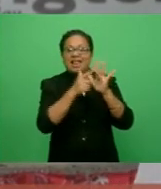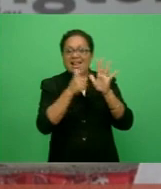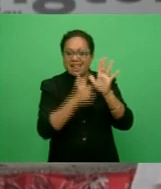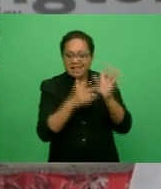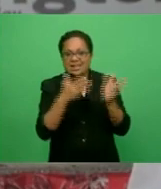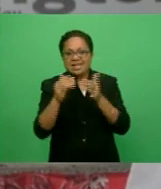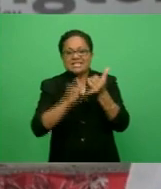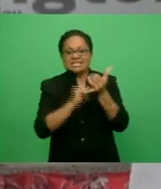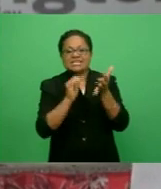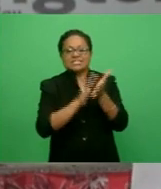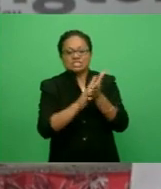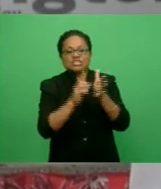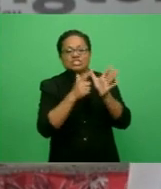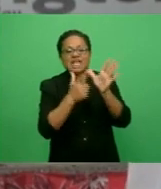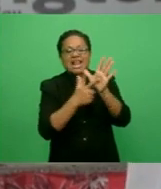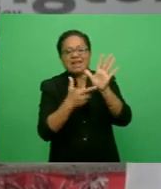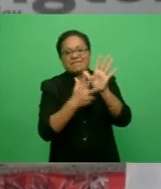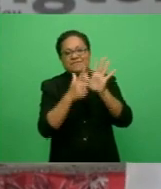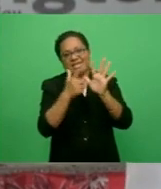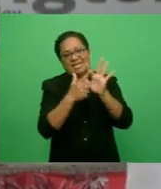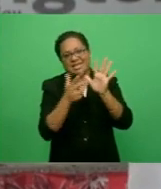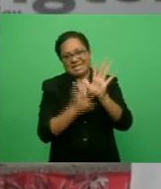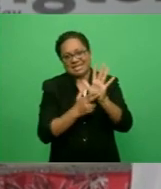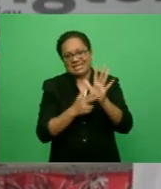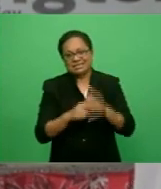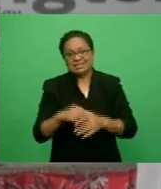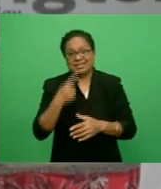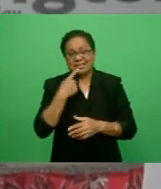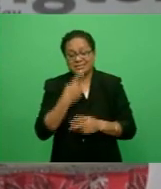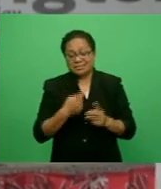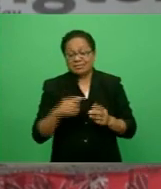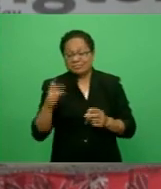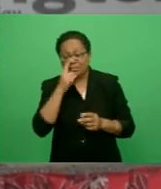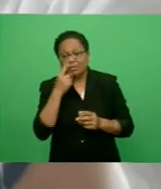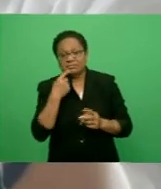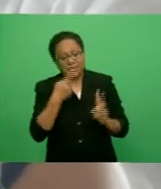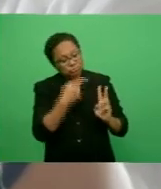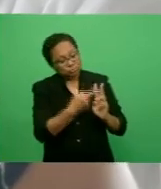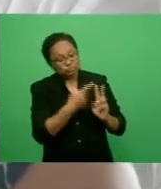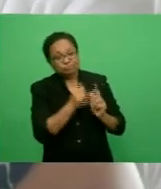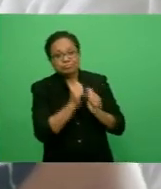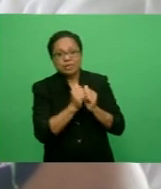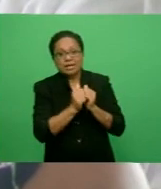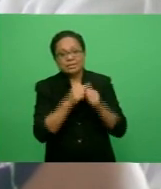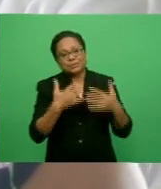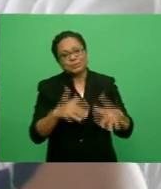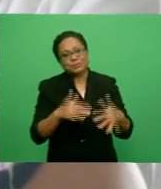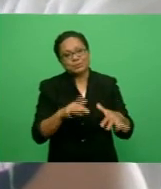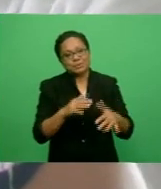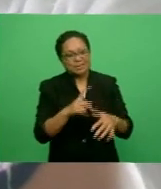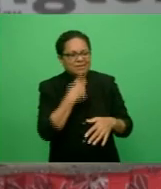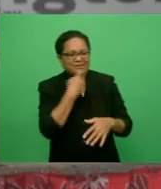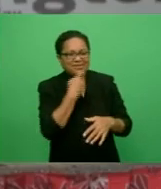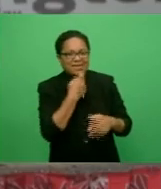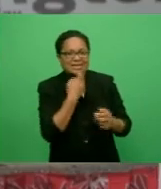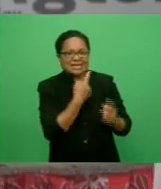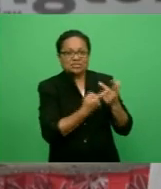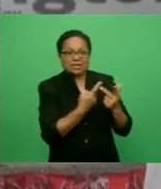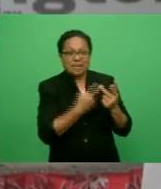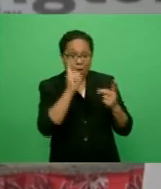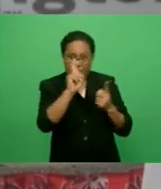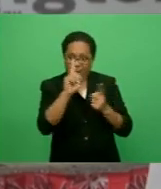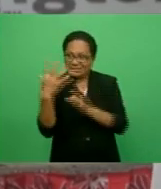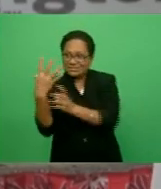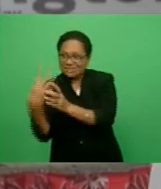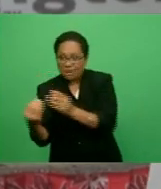The tragic incident showed the love and care the brothers had for each other. This was because when one was drowning, the other without hesitation